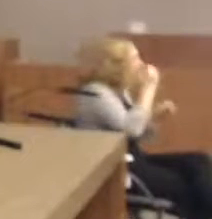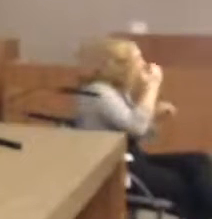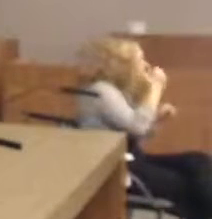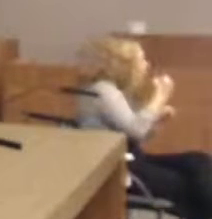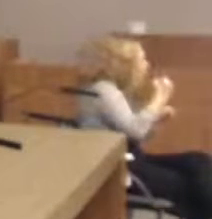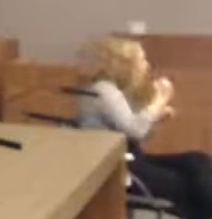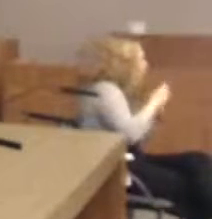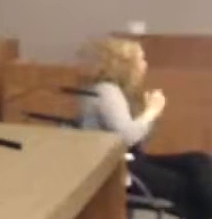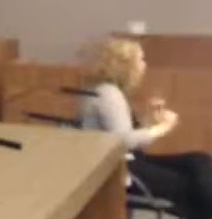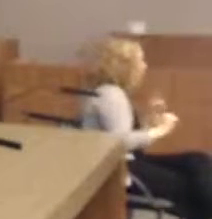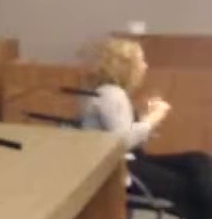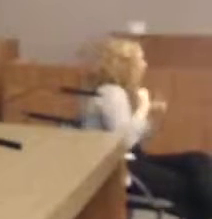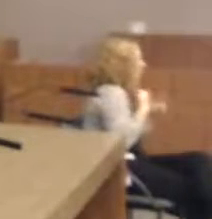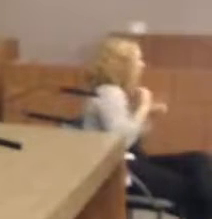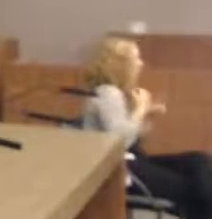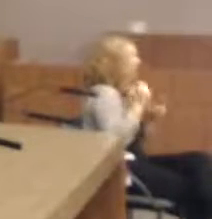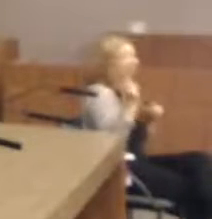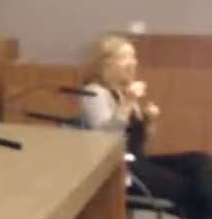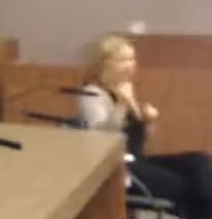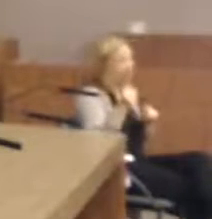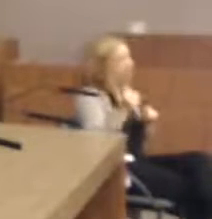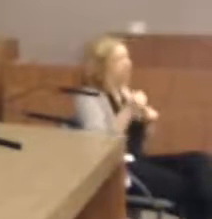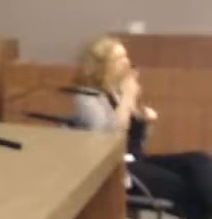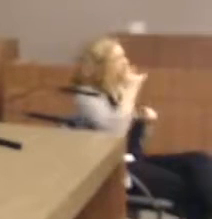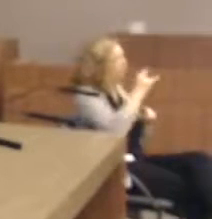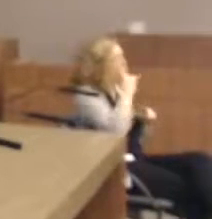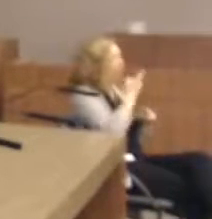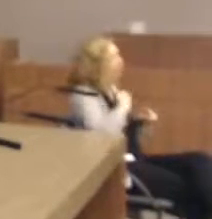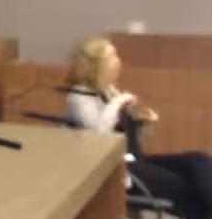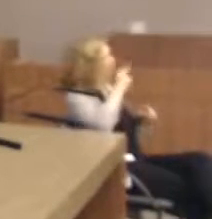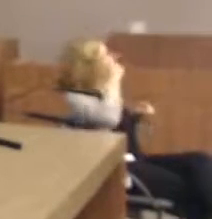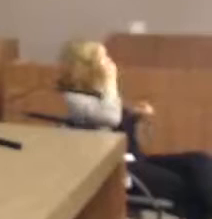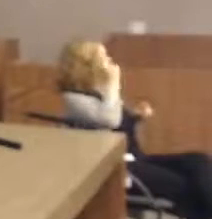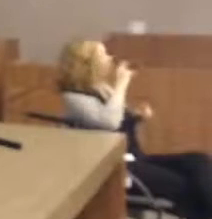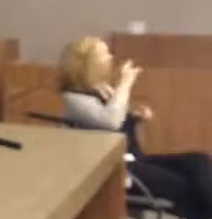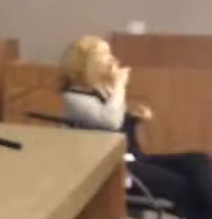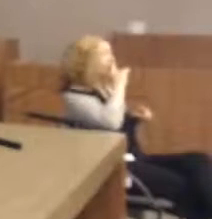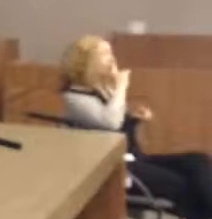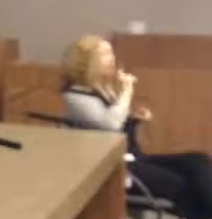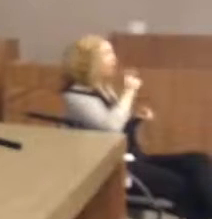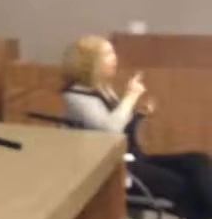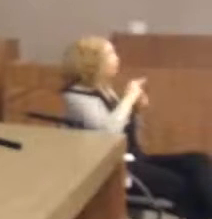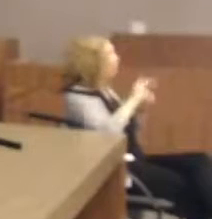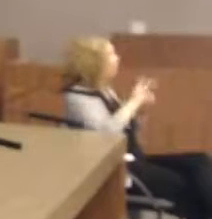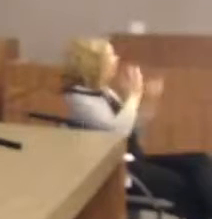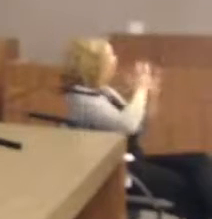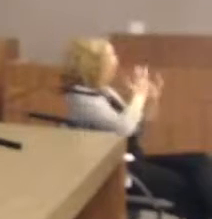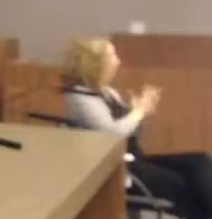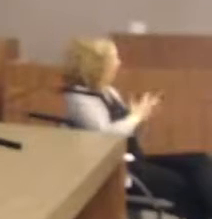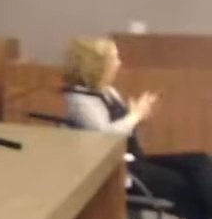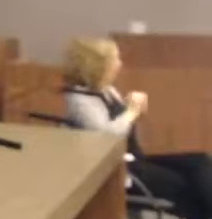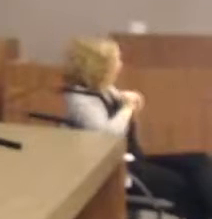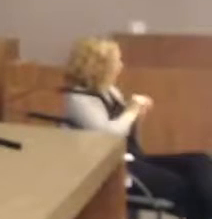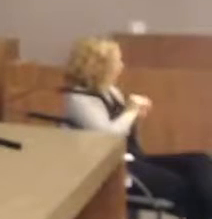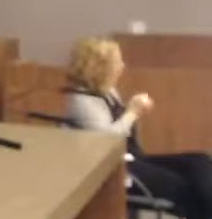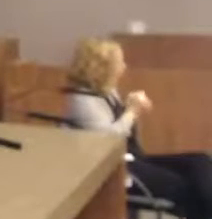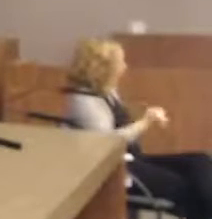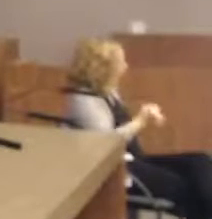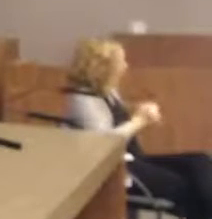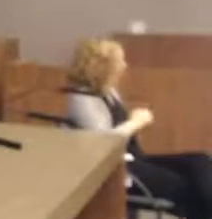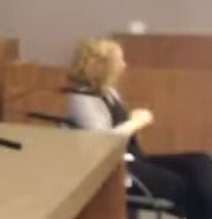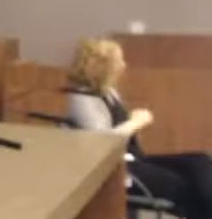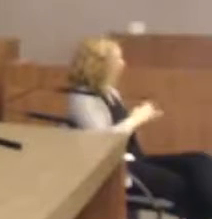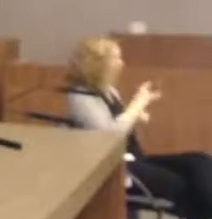particularly children, we have this kind of perception that kids are very adaptive, and they, you know, kids